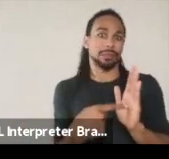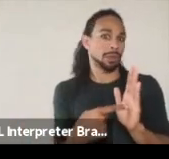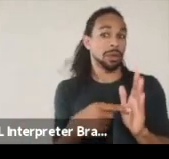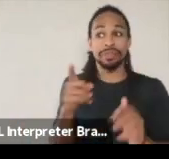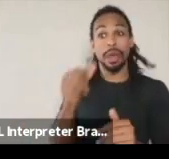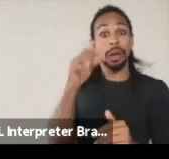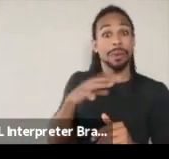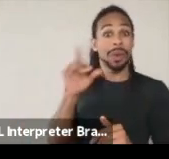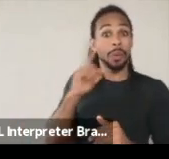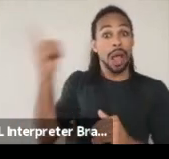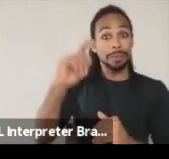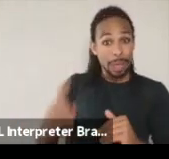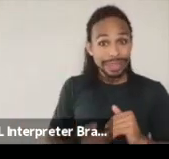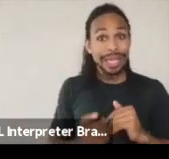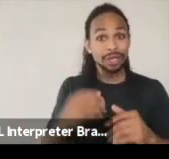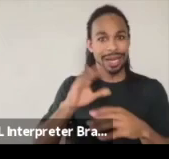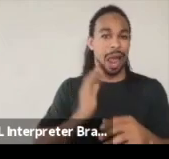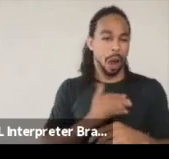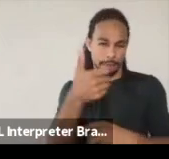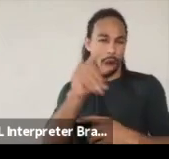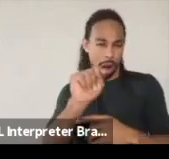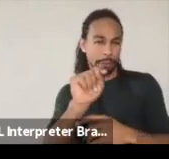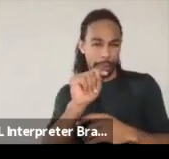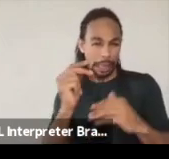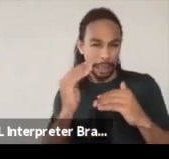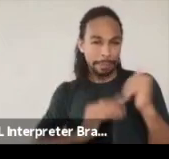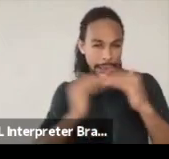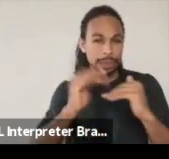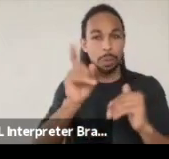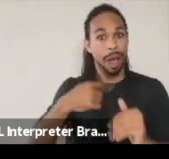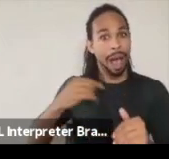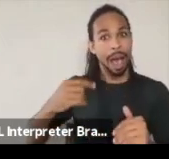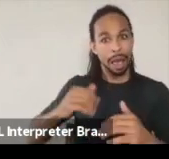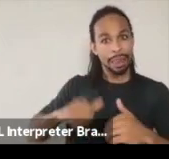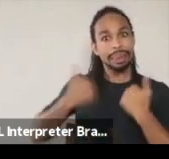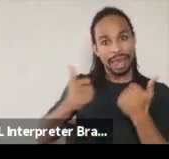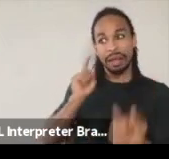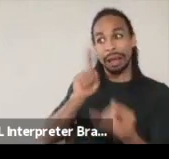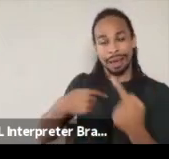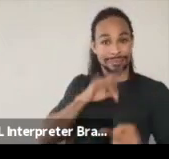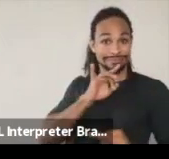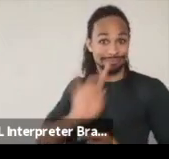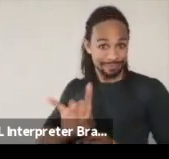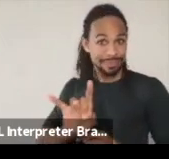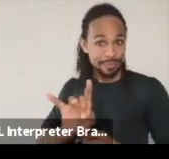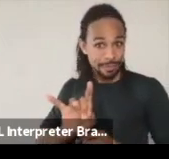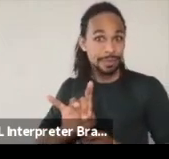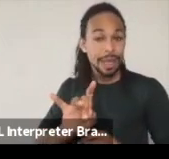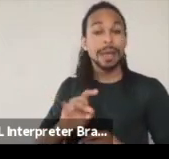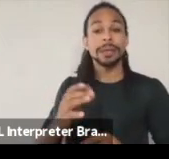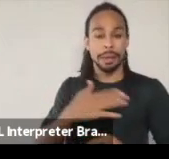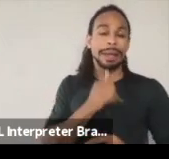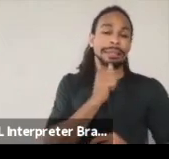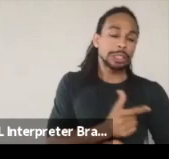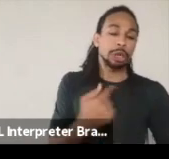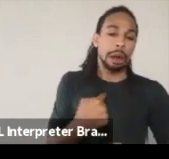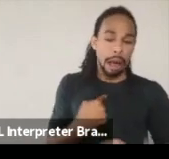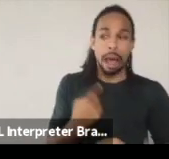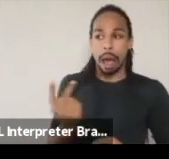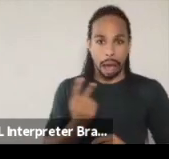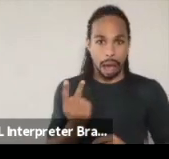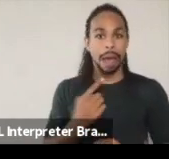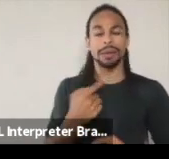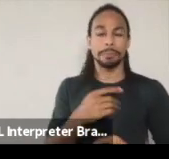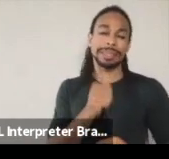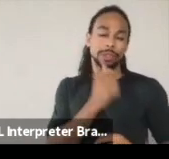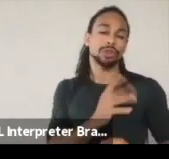downstairs in our apartment building where we lived until I was 8 and bring my sister and I, my sister is 4 years younger than